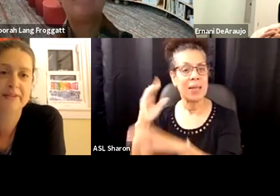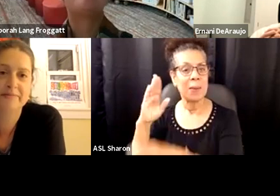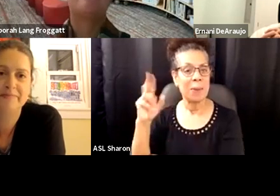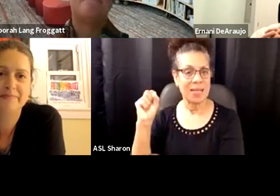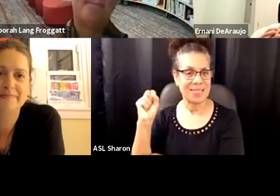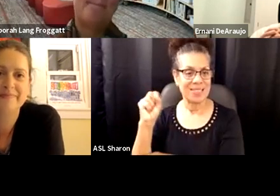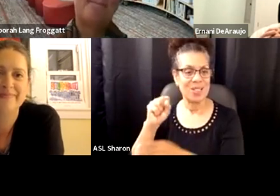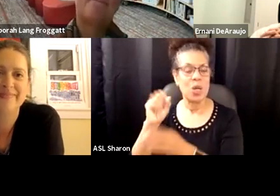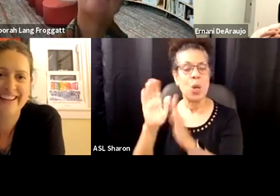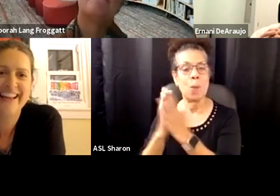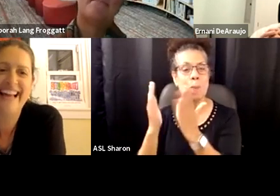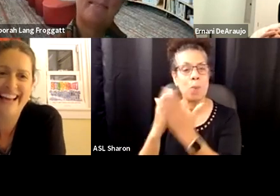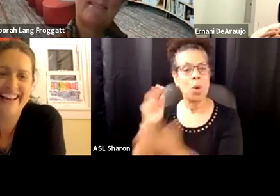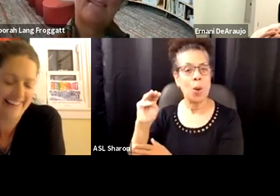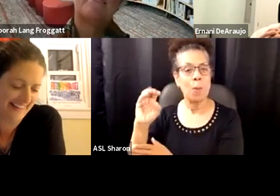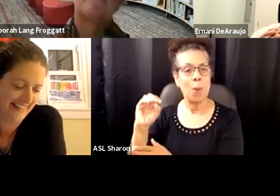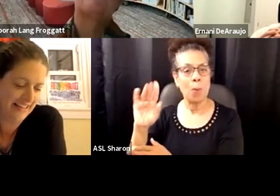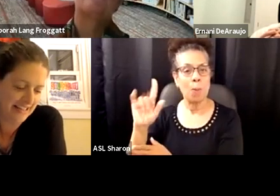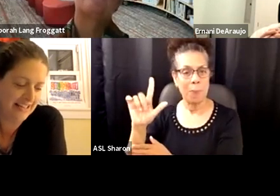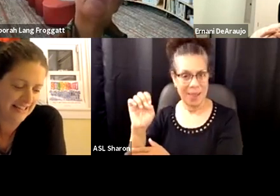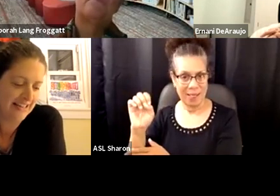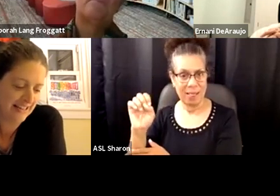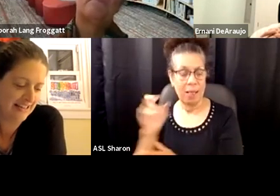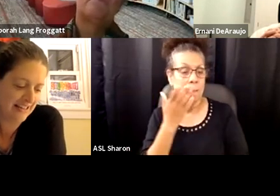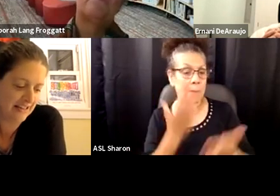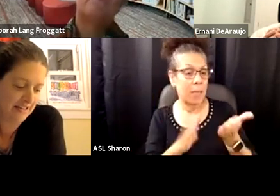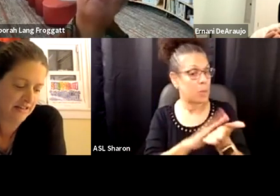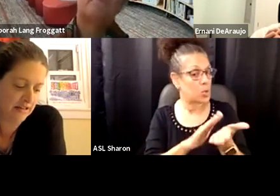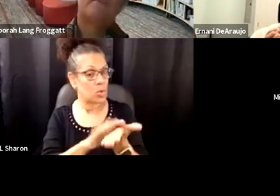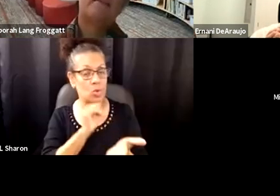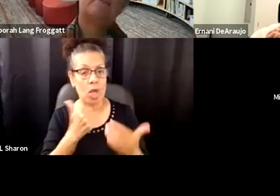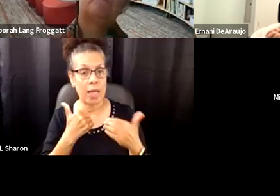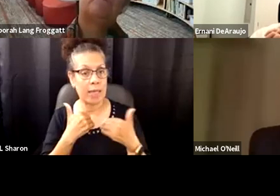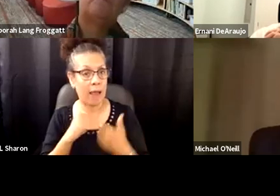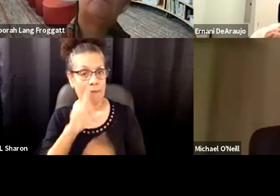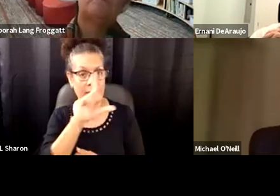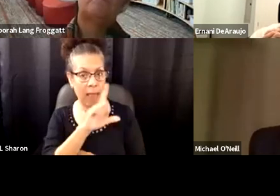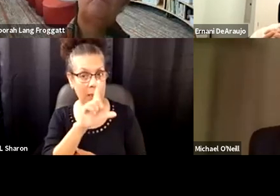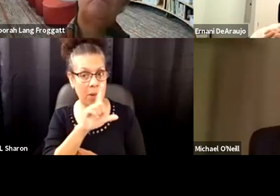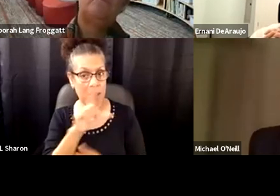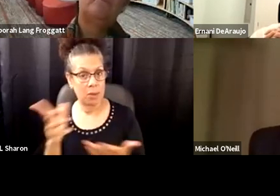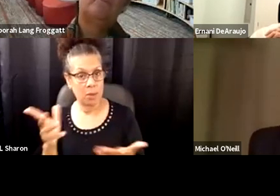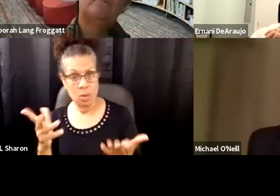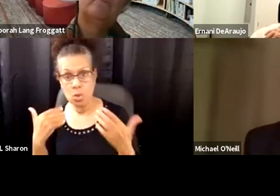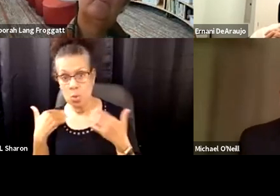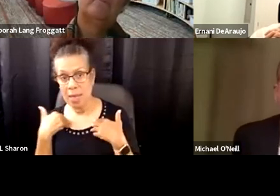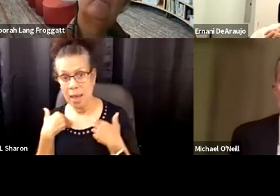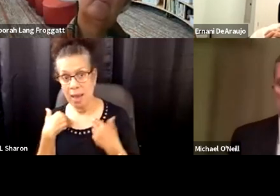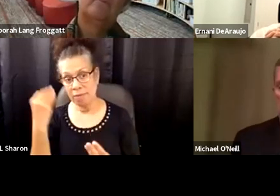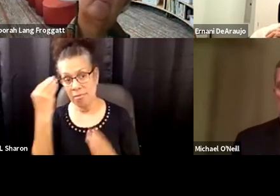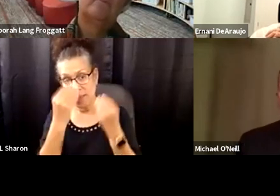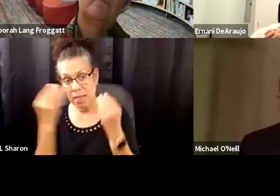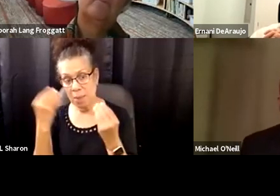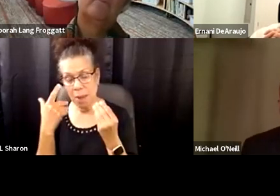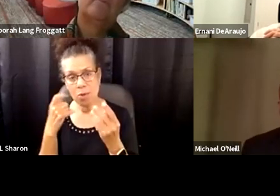question is for those schools that may not have a library has there been any consideration of